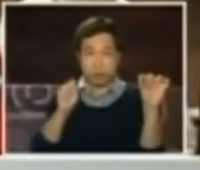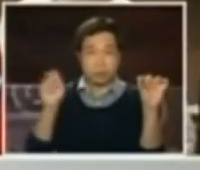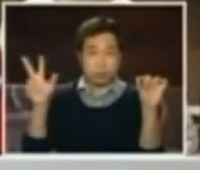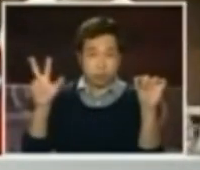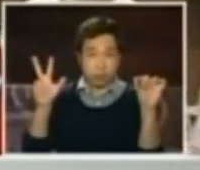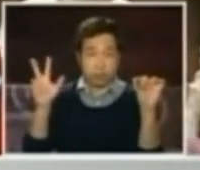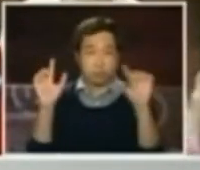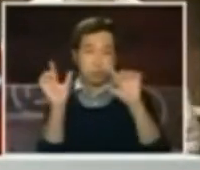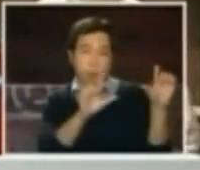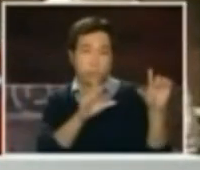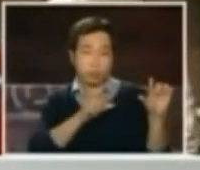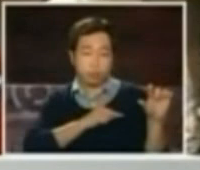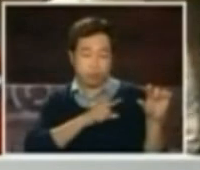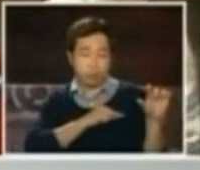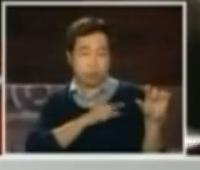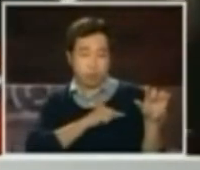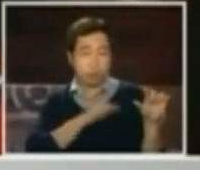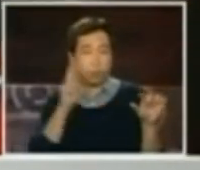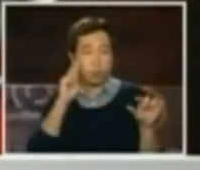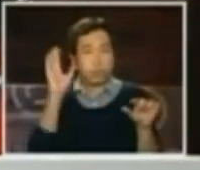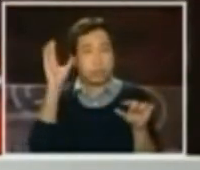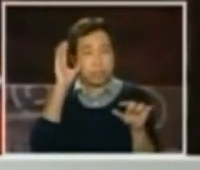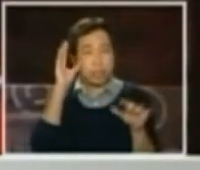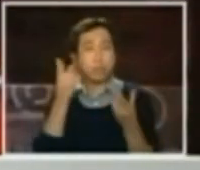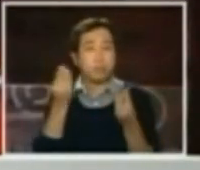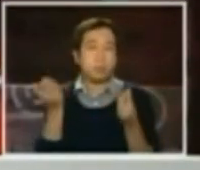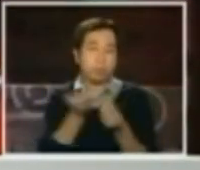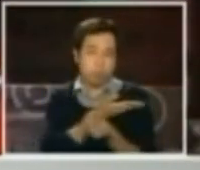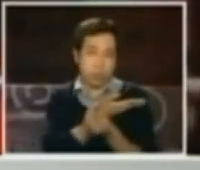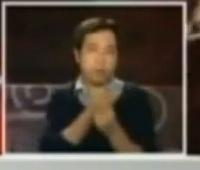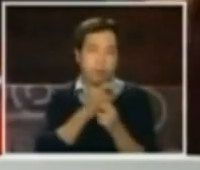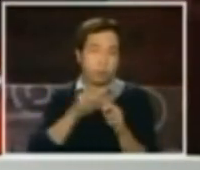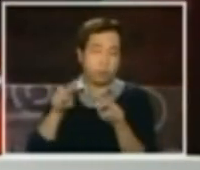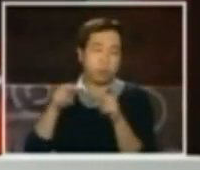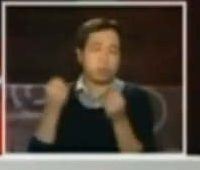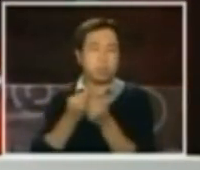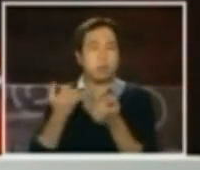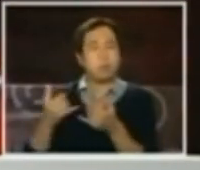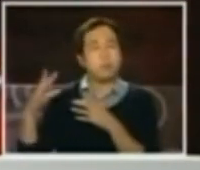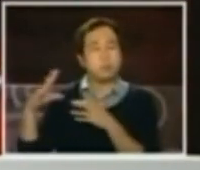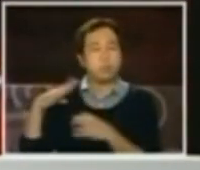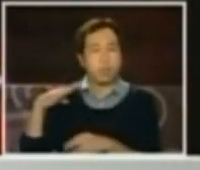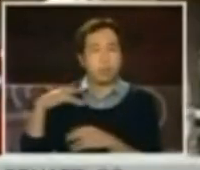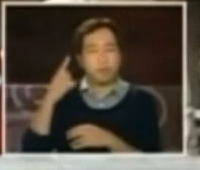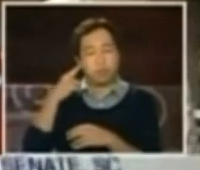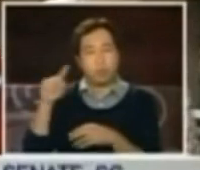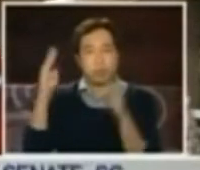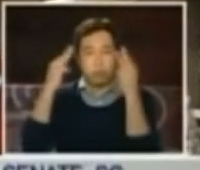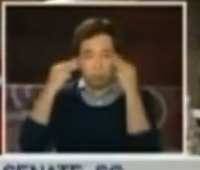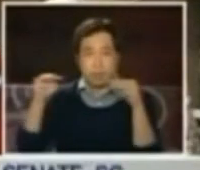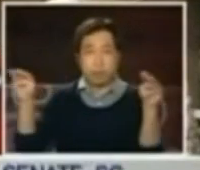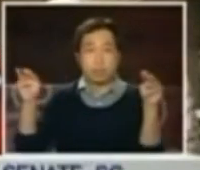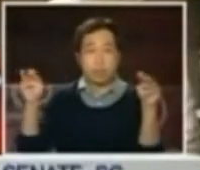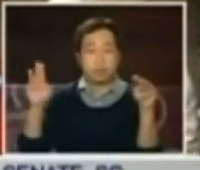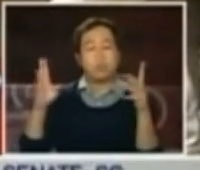Chief Justice Renato Corona and to remove him from office. In the meantime, we're still waiting for Malacañang to